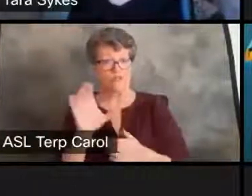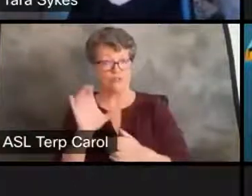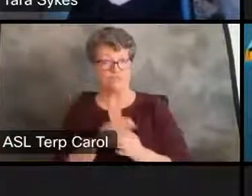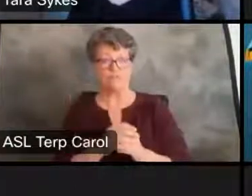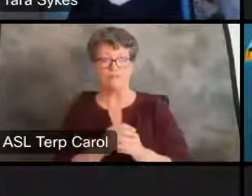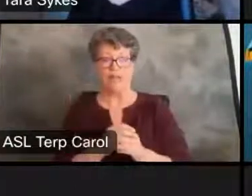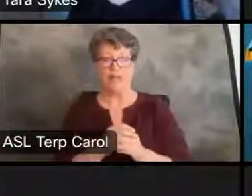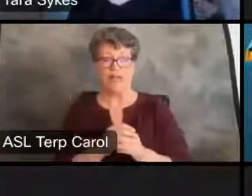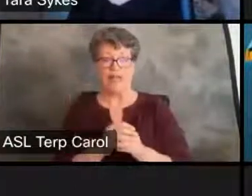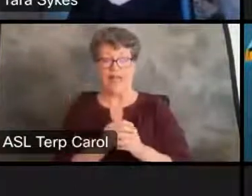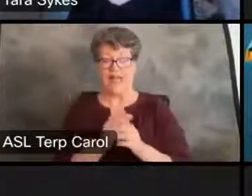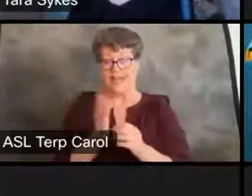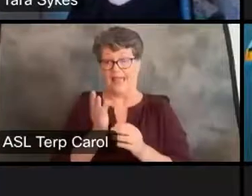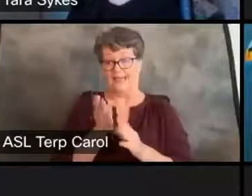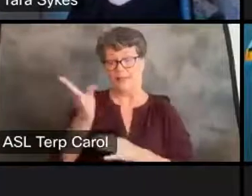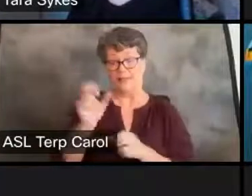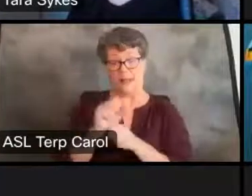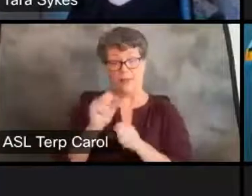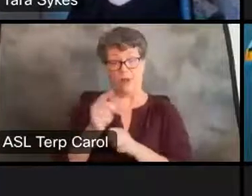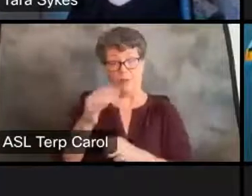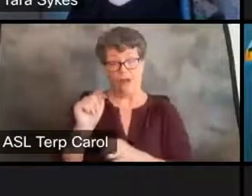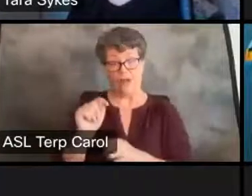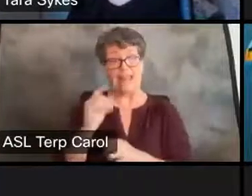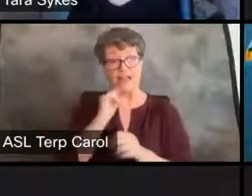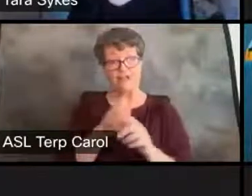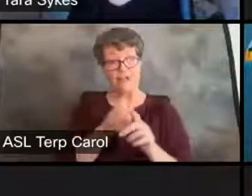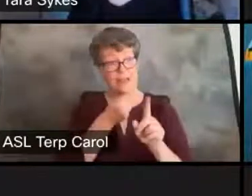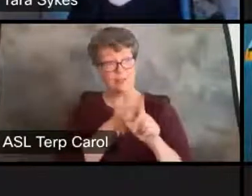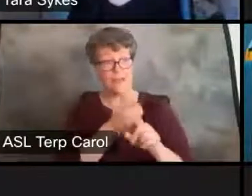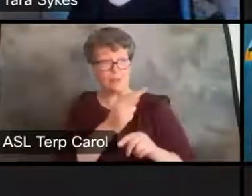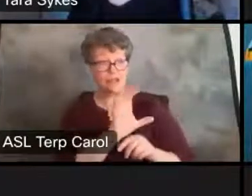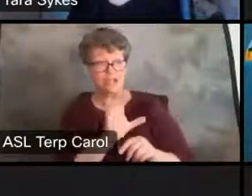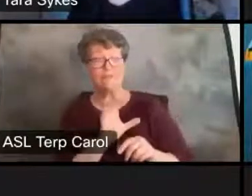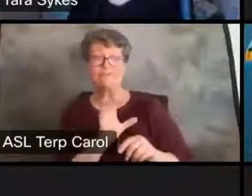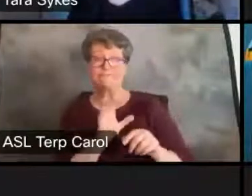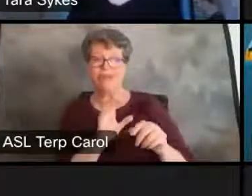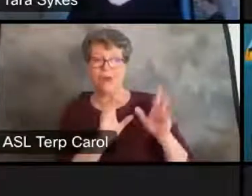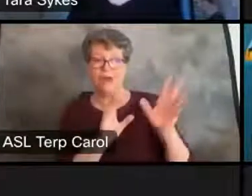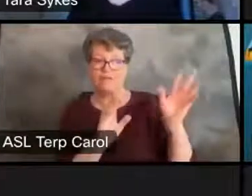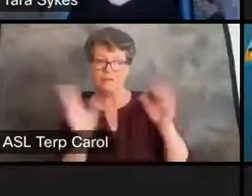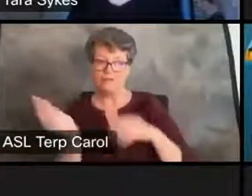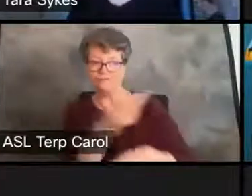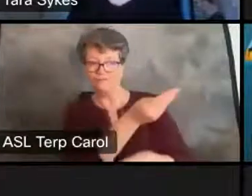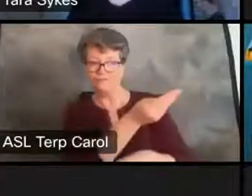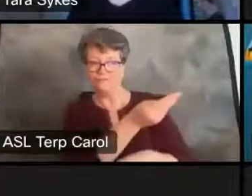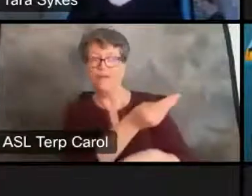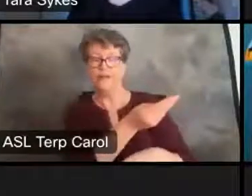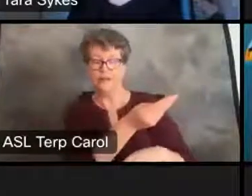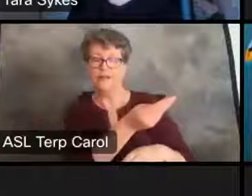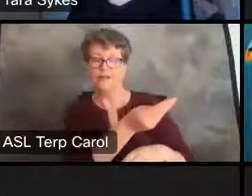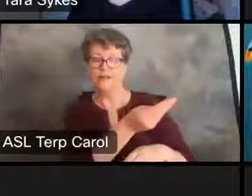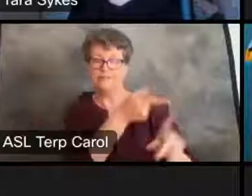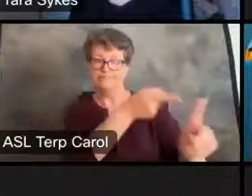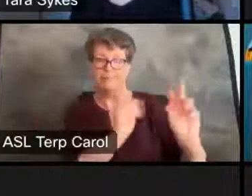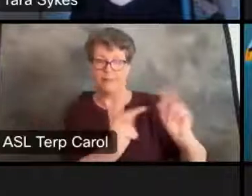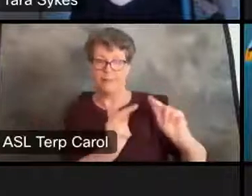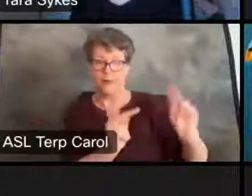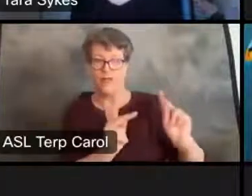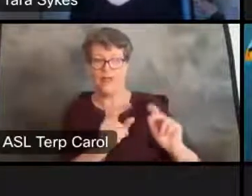the DDS employment grants that applied for them for statewide action. And